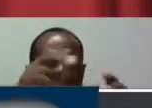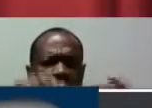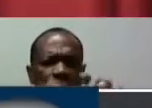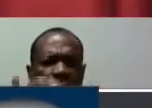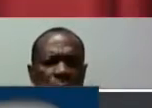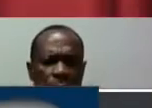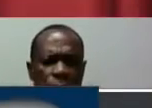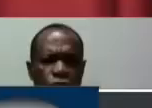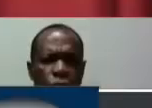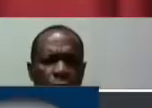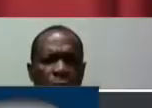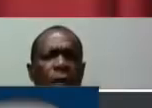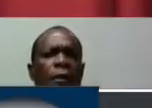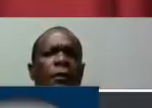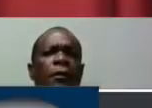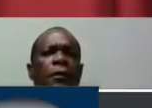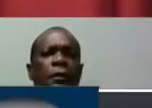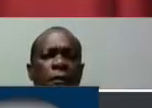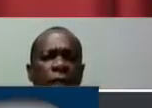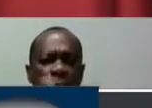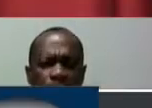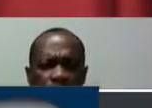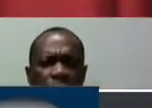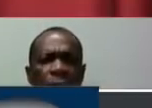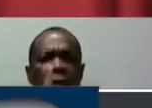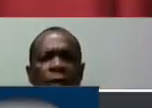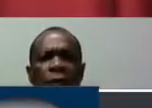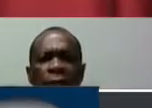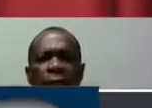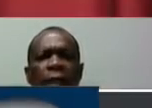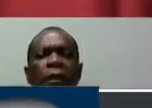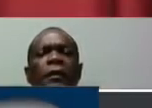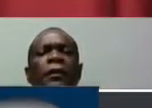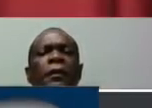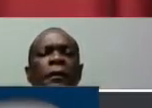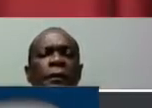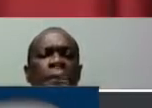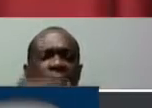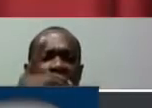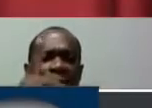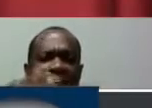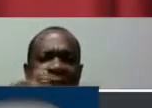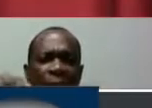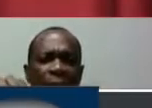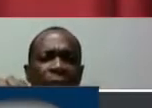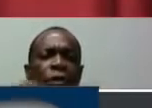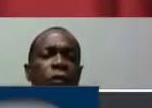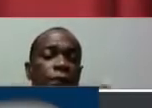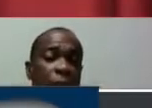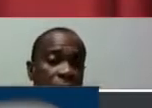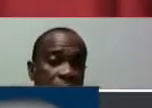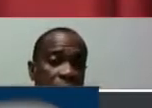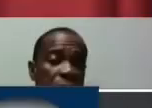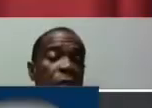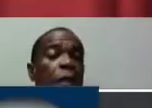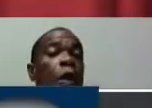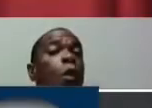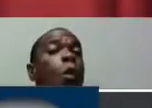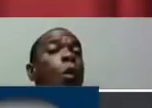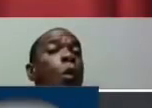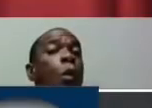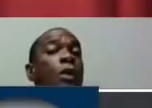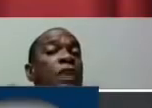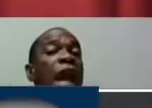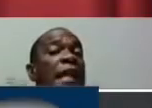your date of birth, the dates that you vaccinated, and the form of ID. The form of ID you use when you vaccinated is